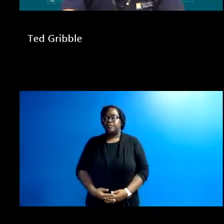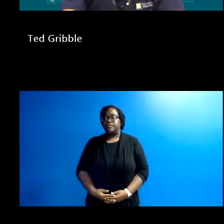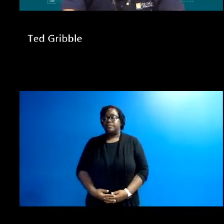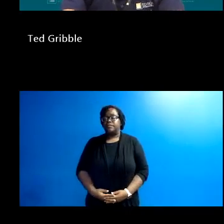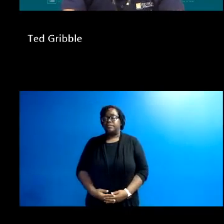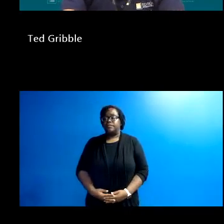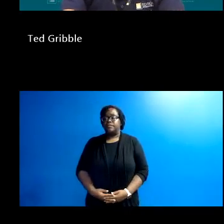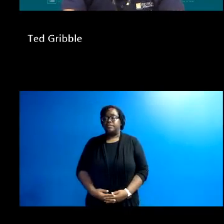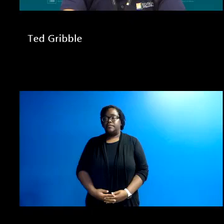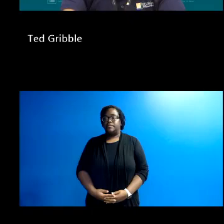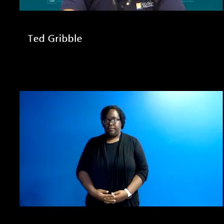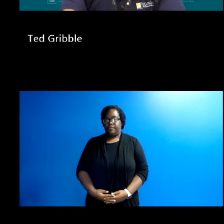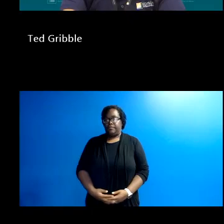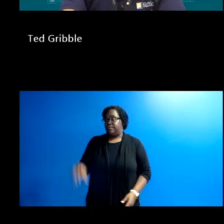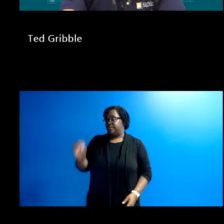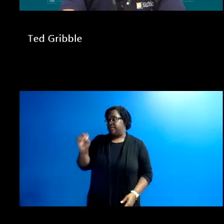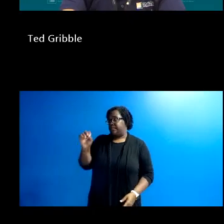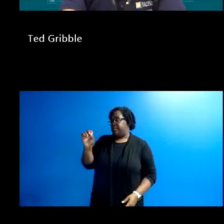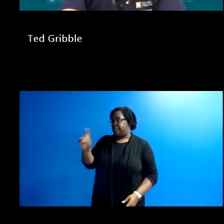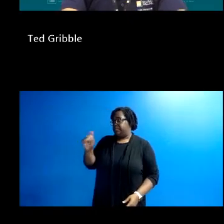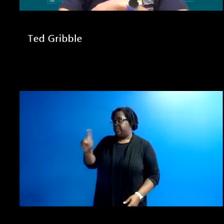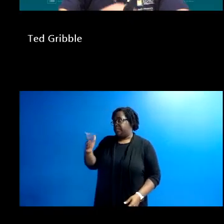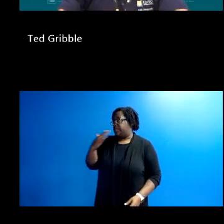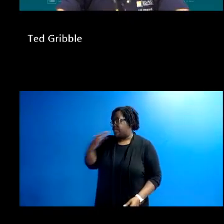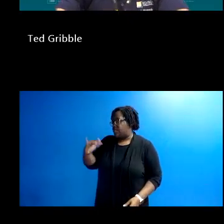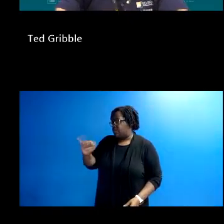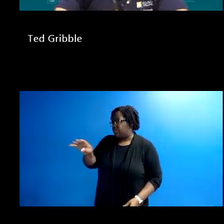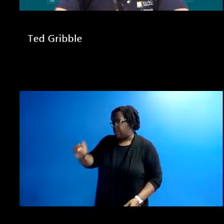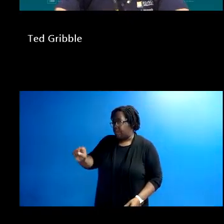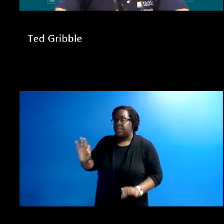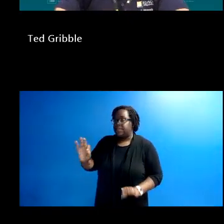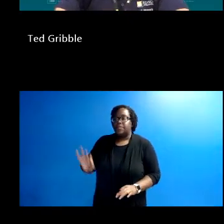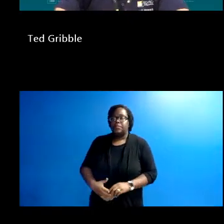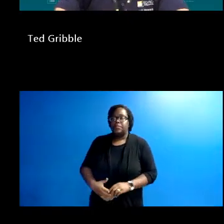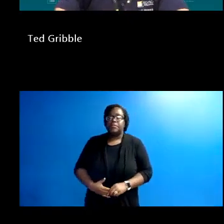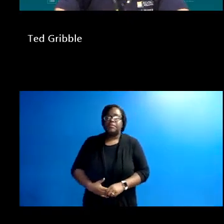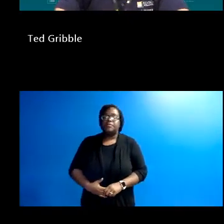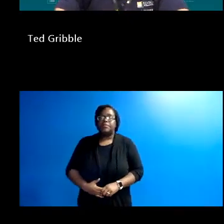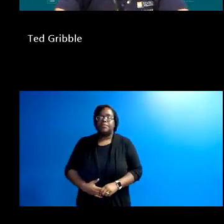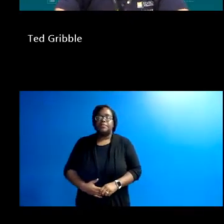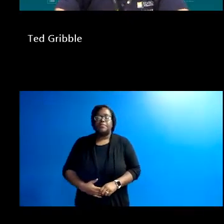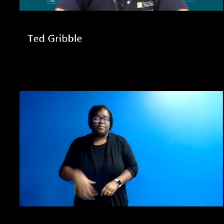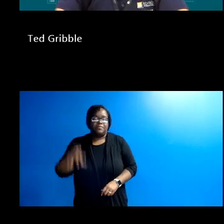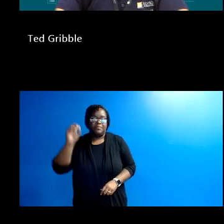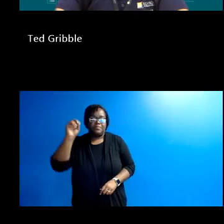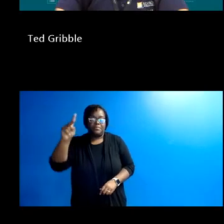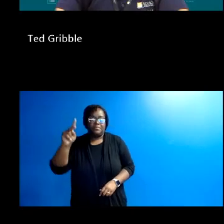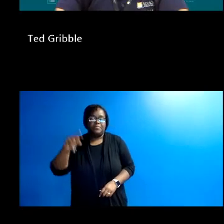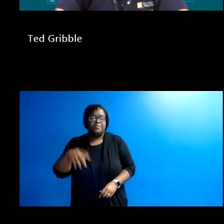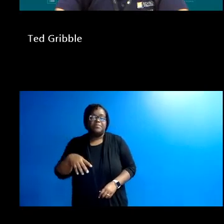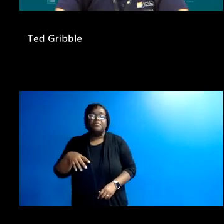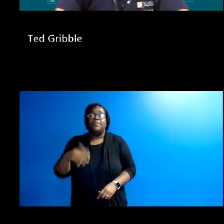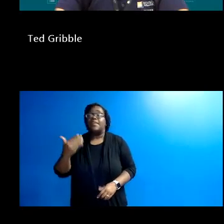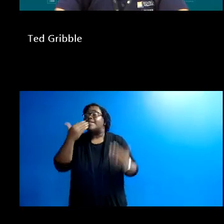Okay, thank you. All right, everyone. So thank you for